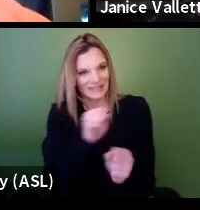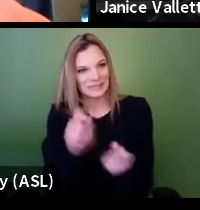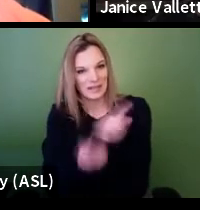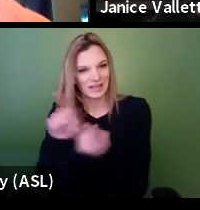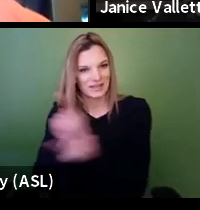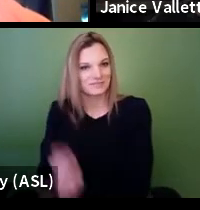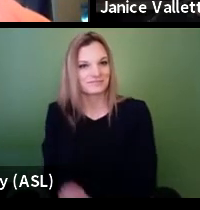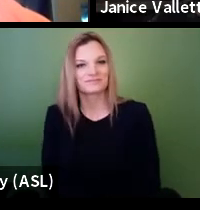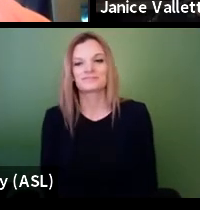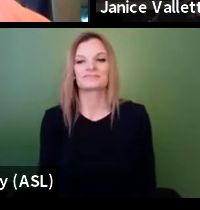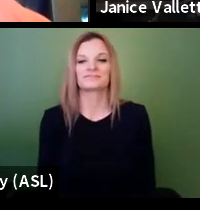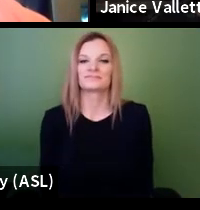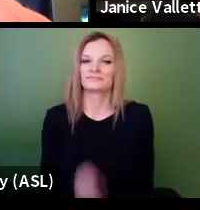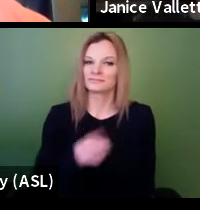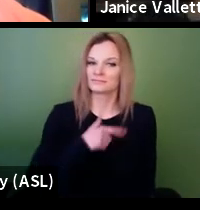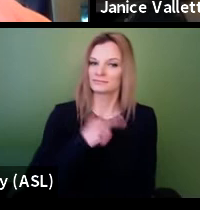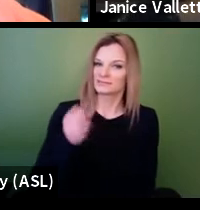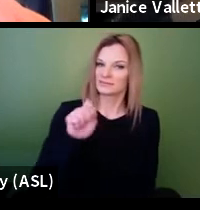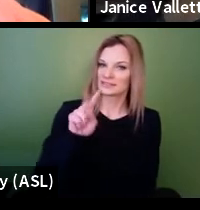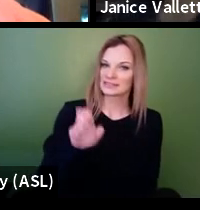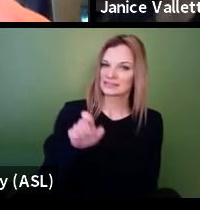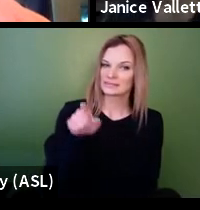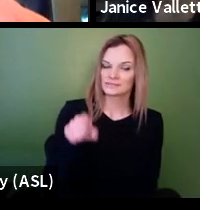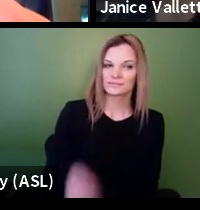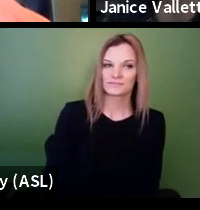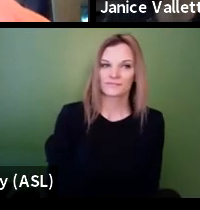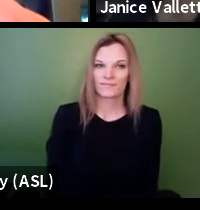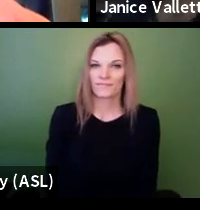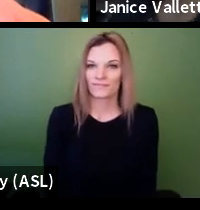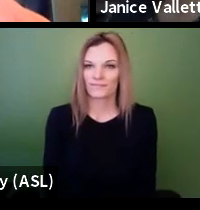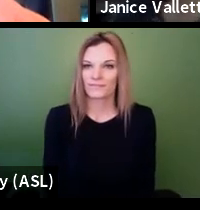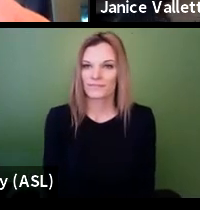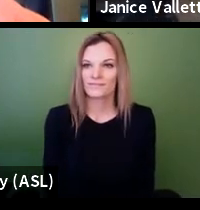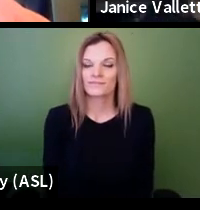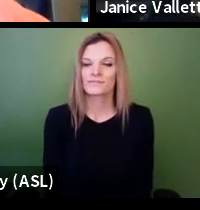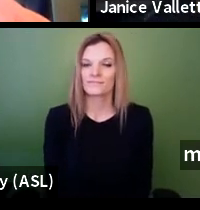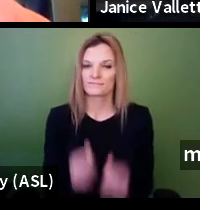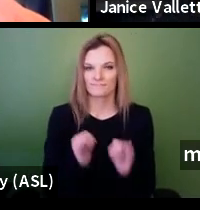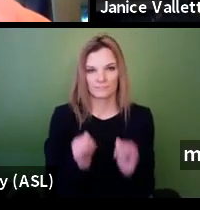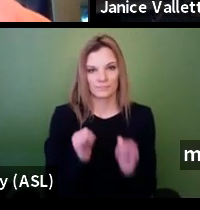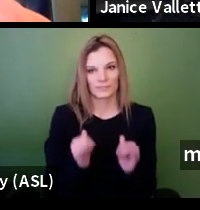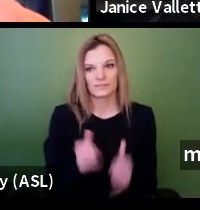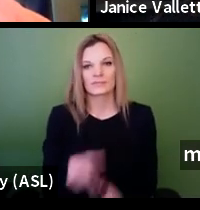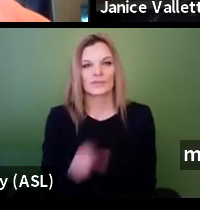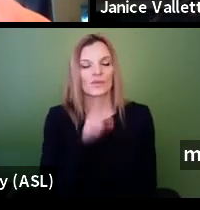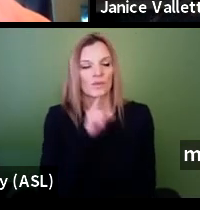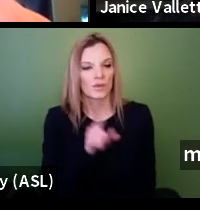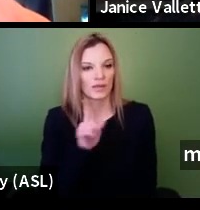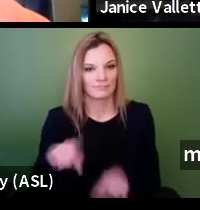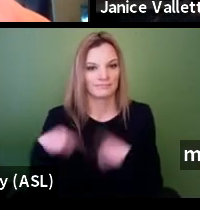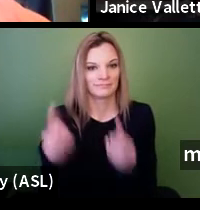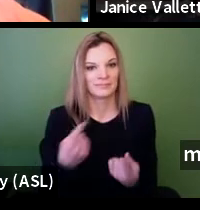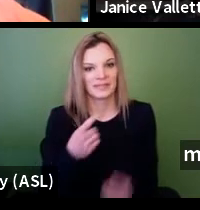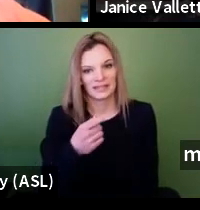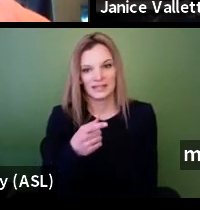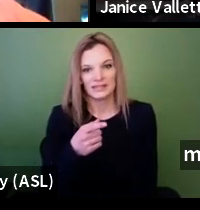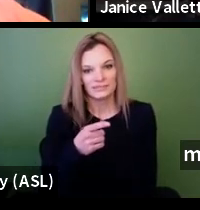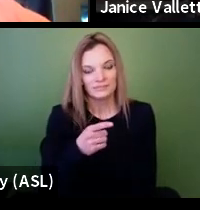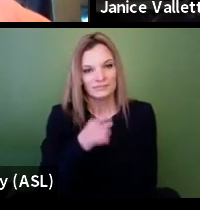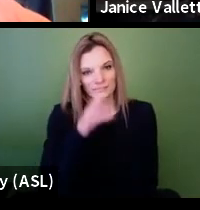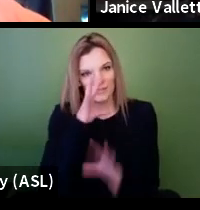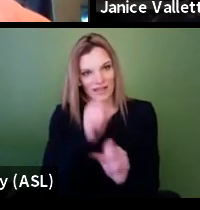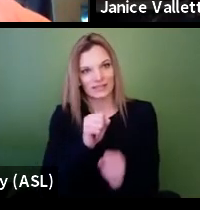Thank you, Janice. Steve? Well, likewise, it's been interesting watching the